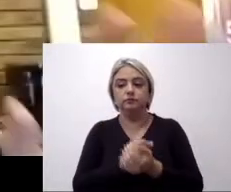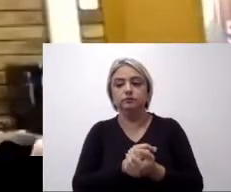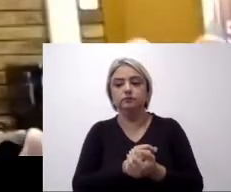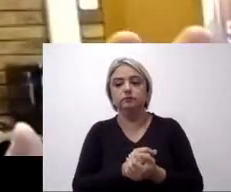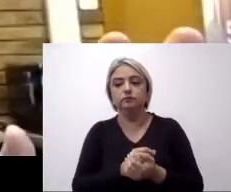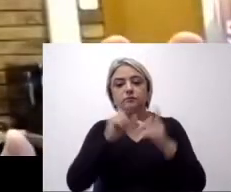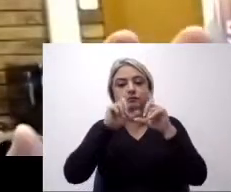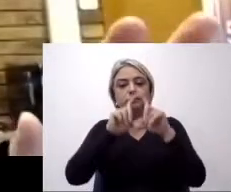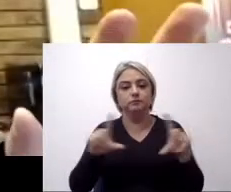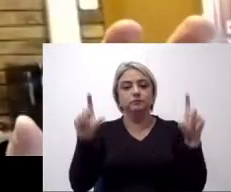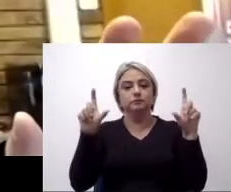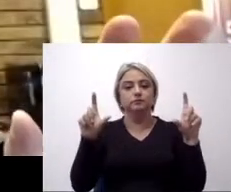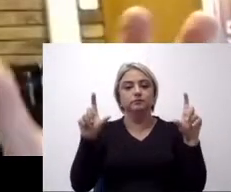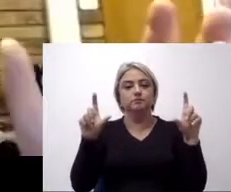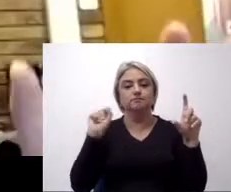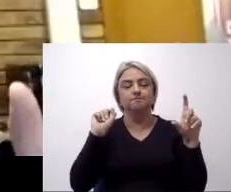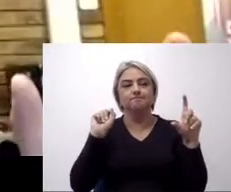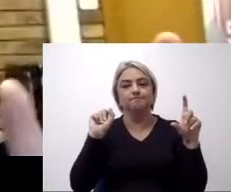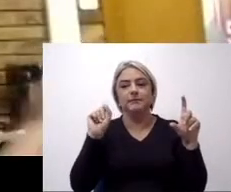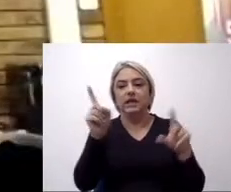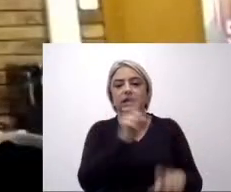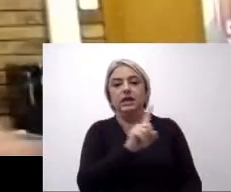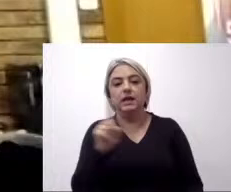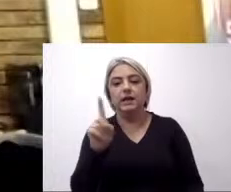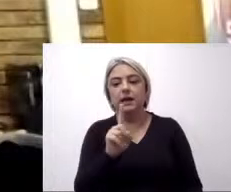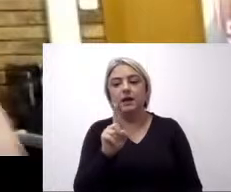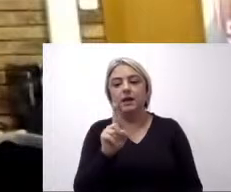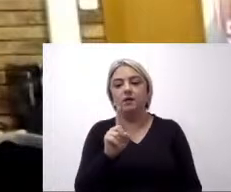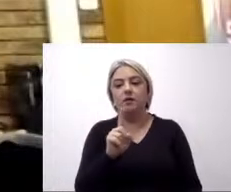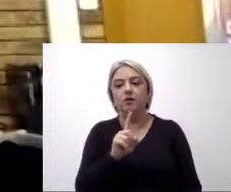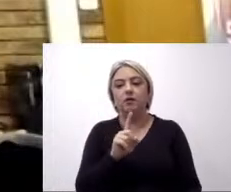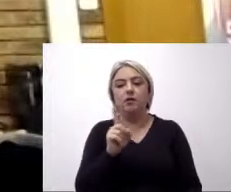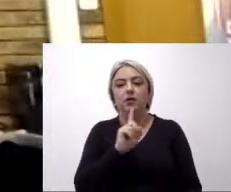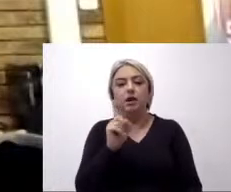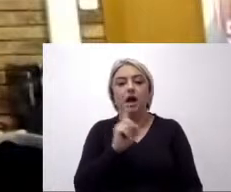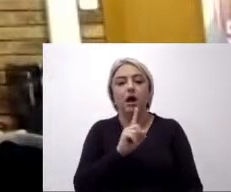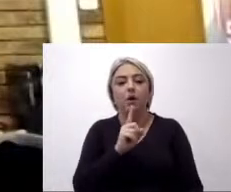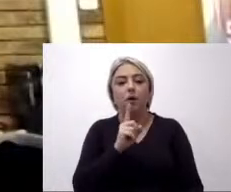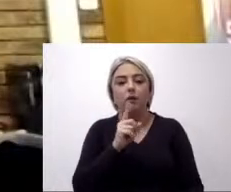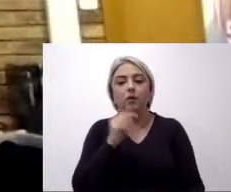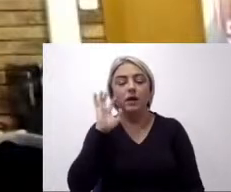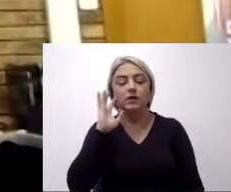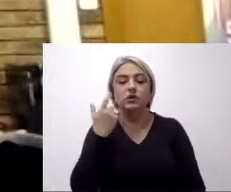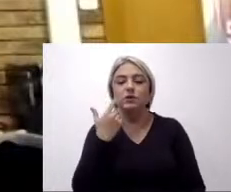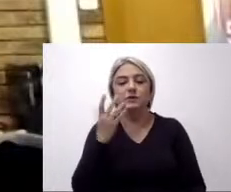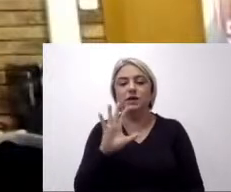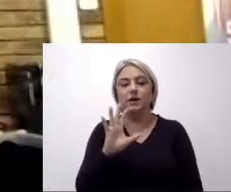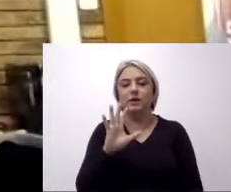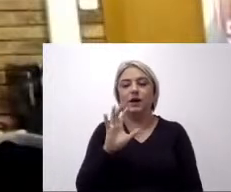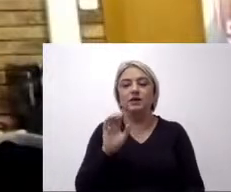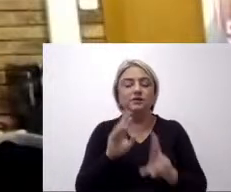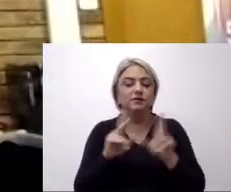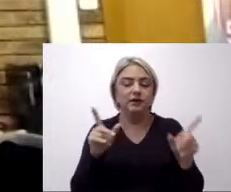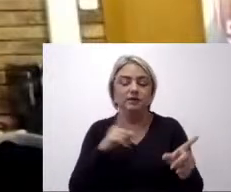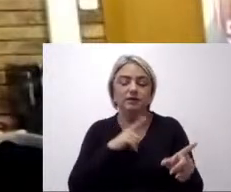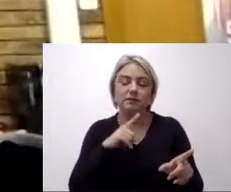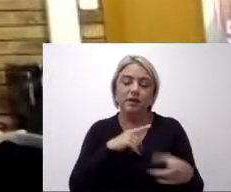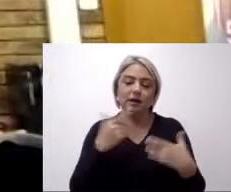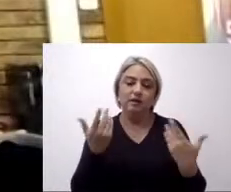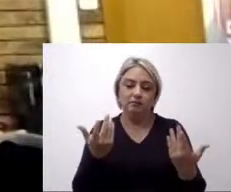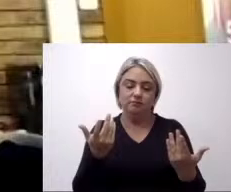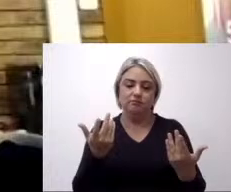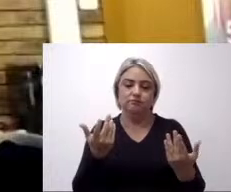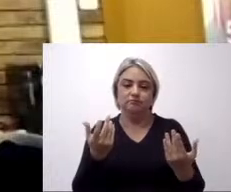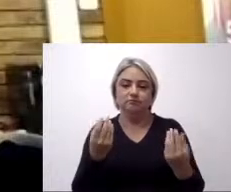no shale gas. It's not solution or not solution. It's different also from frozen license